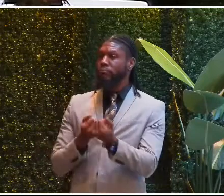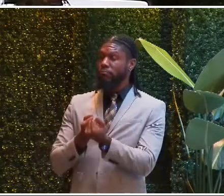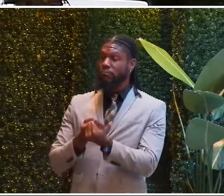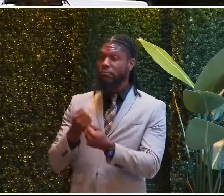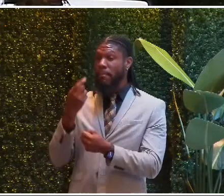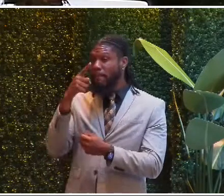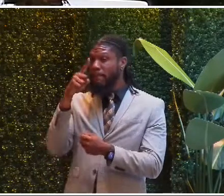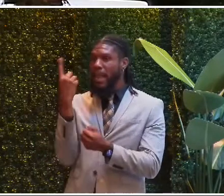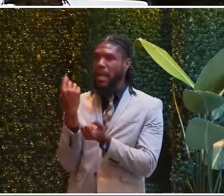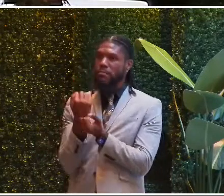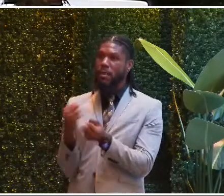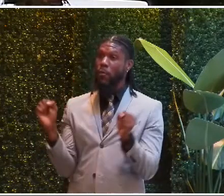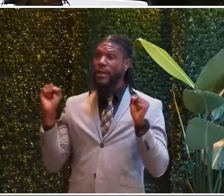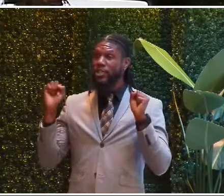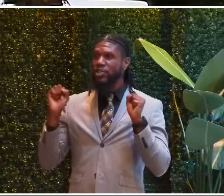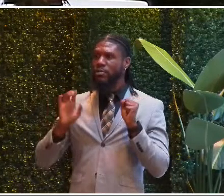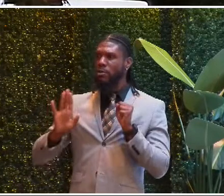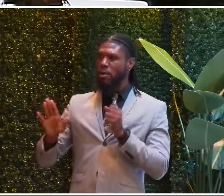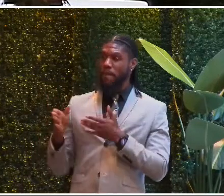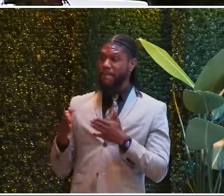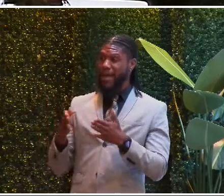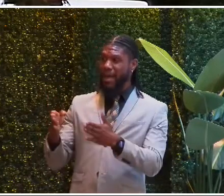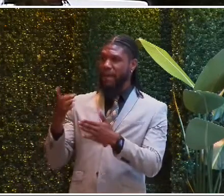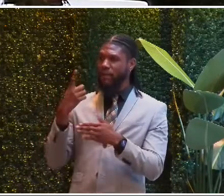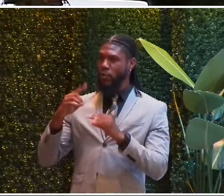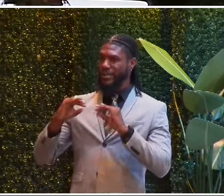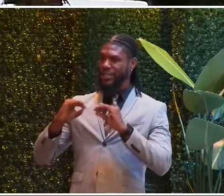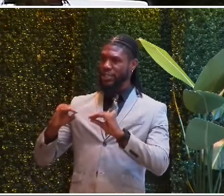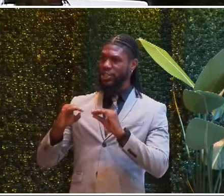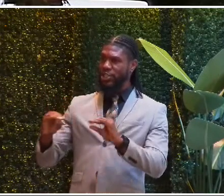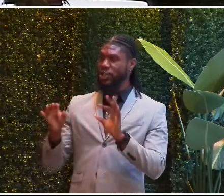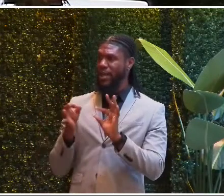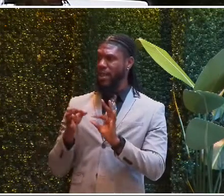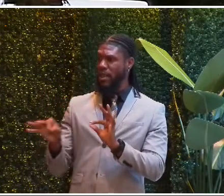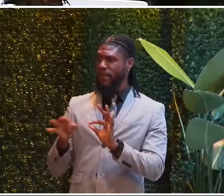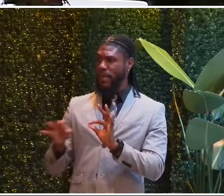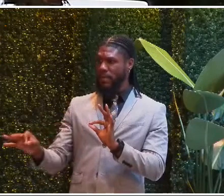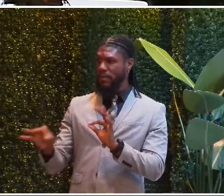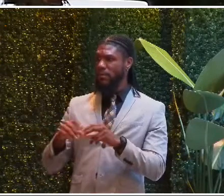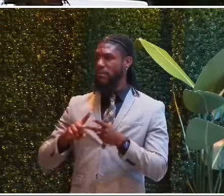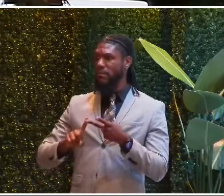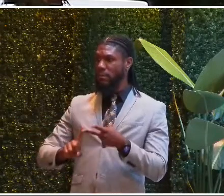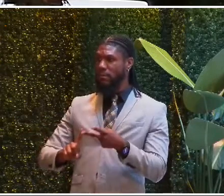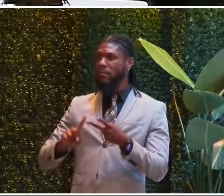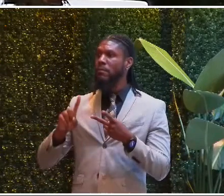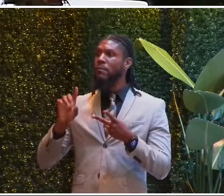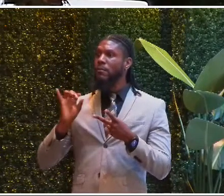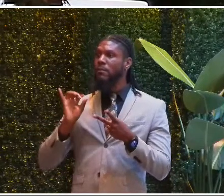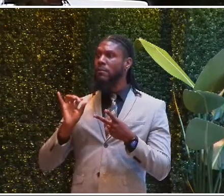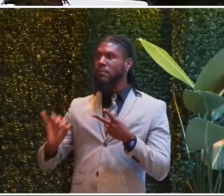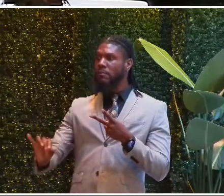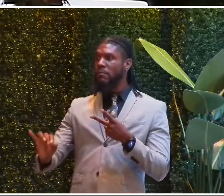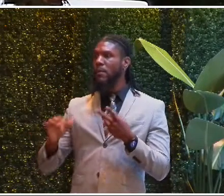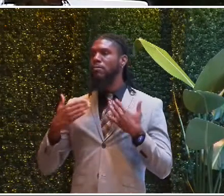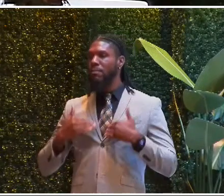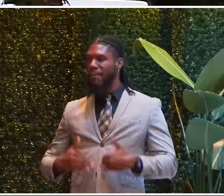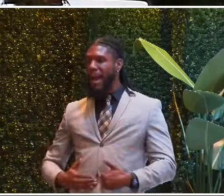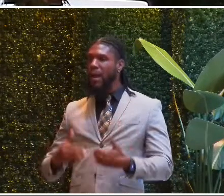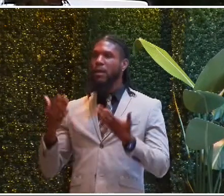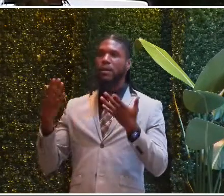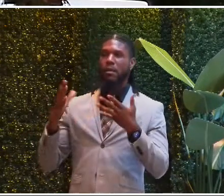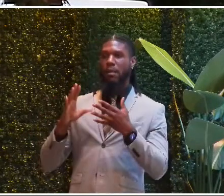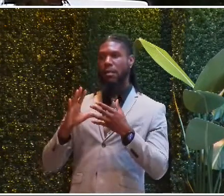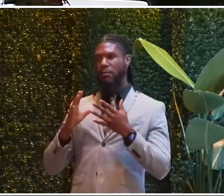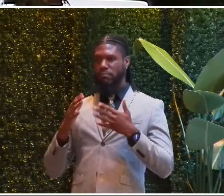liberation. Her path of teaching semantics, her love of Octavia E. Butler and visionary fiction, and